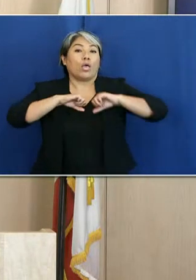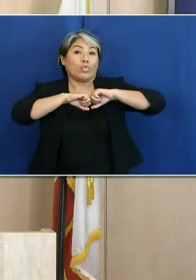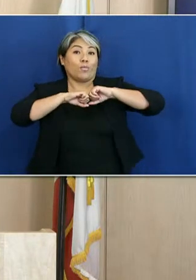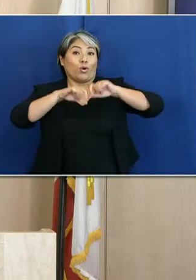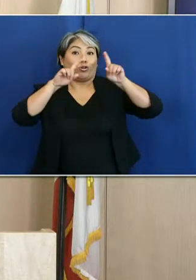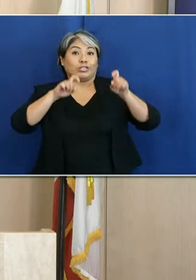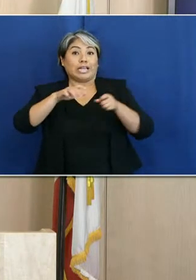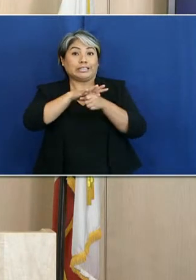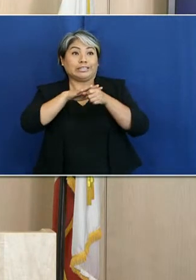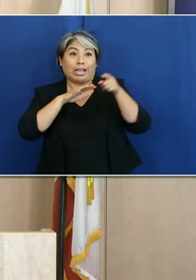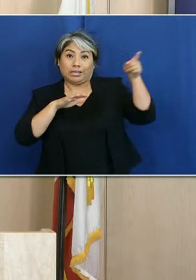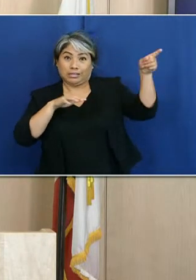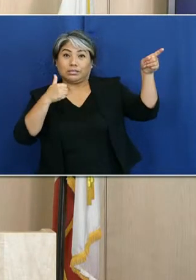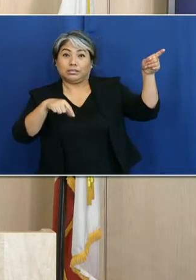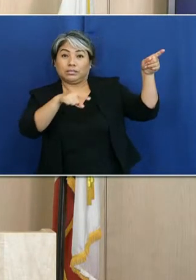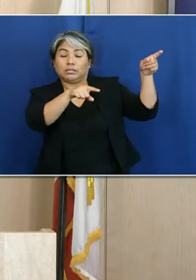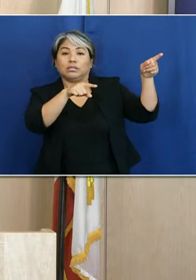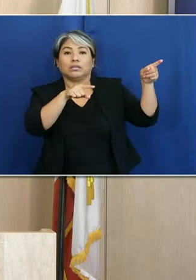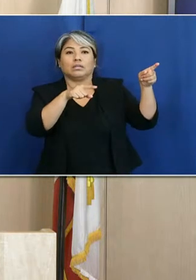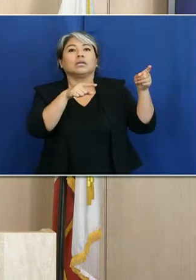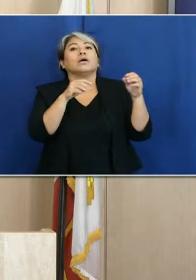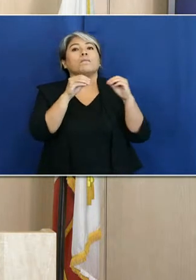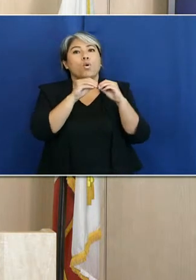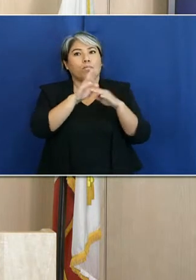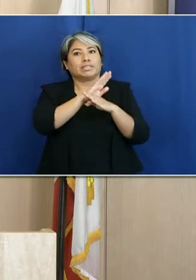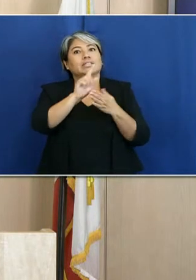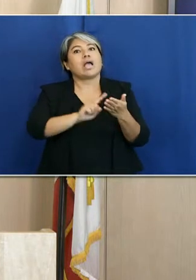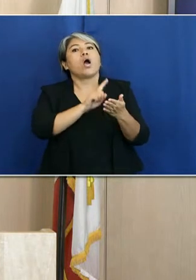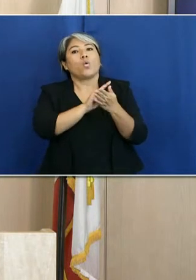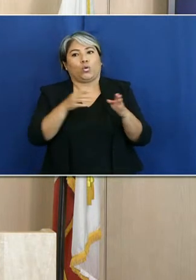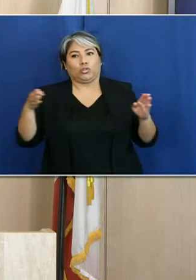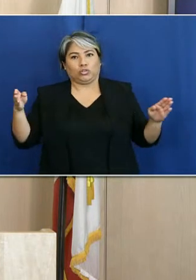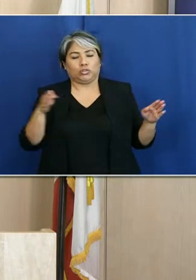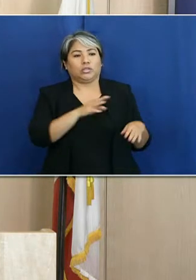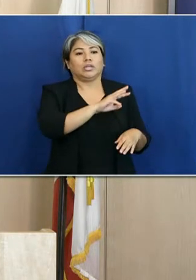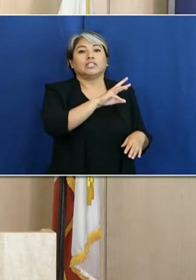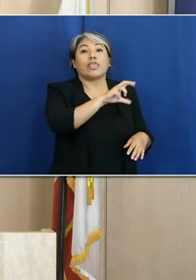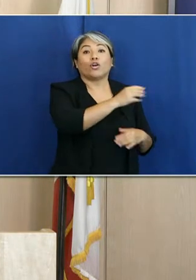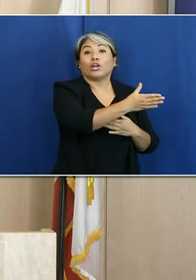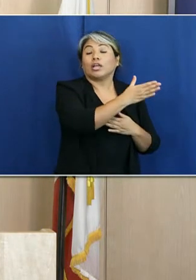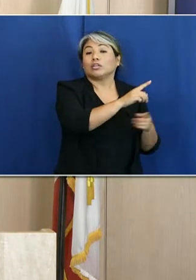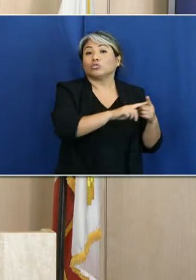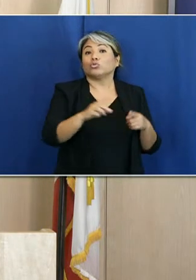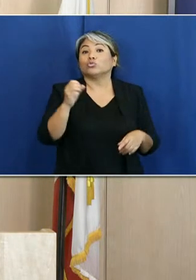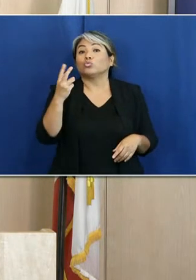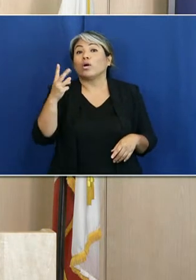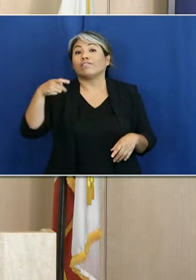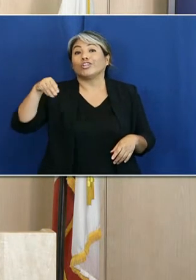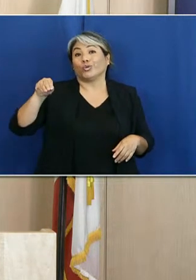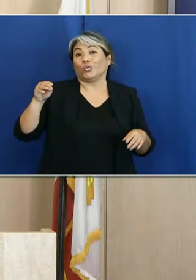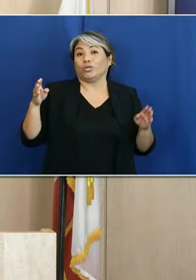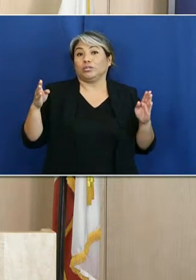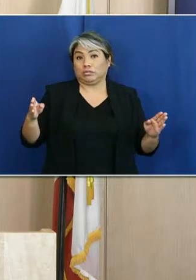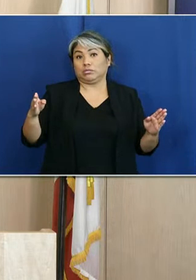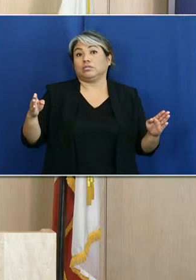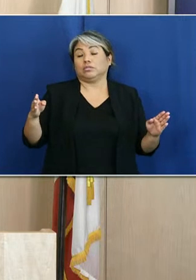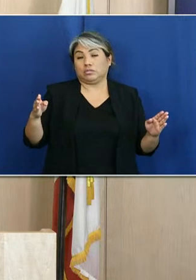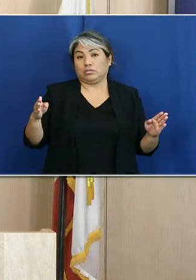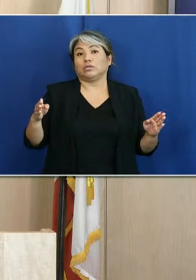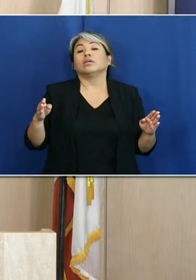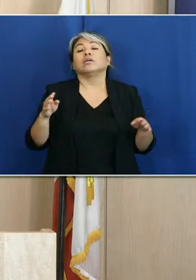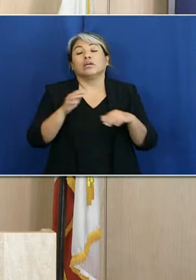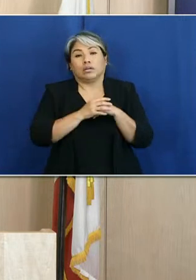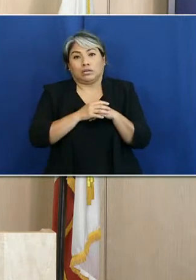site has increased its hours of operation. It's now open from 6:30 a.m. to 12 noon, and we